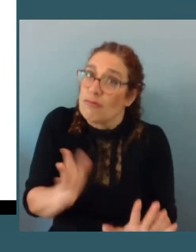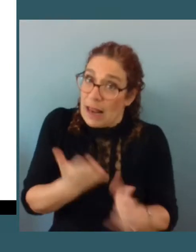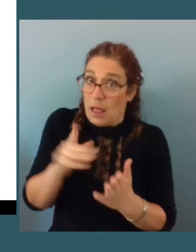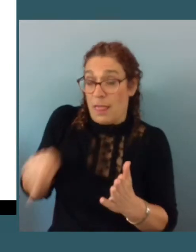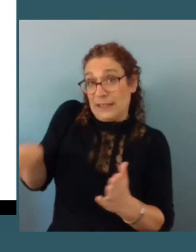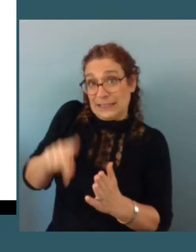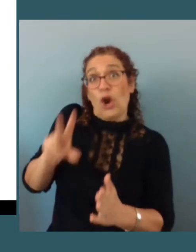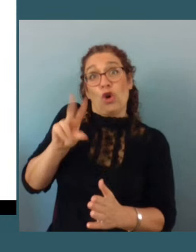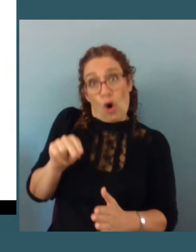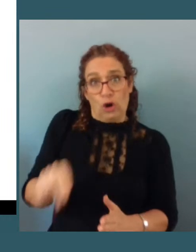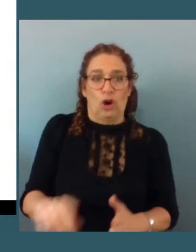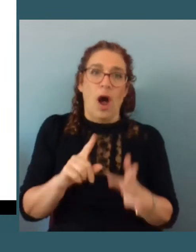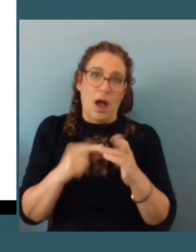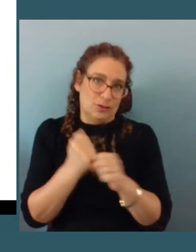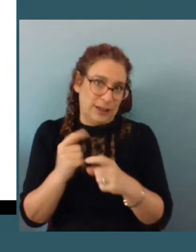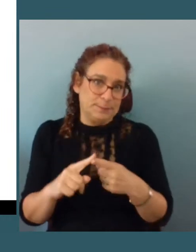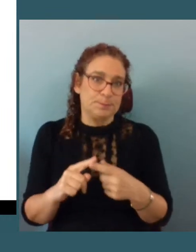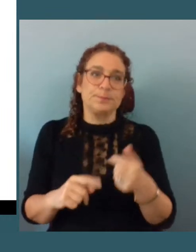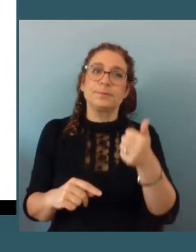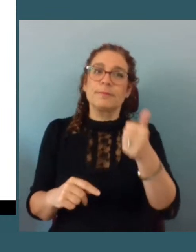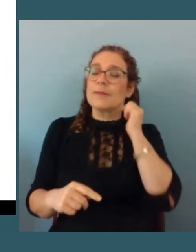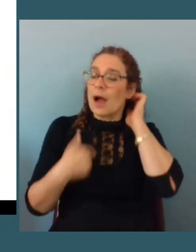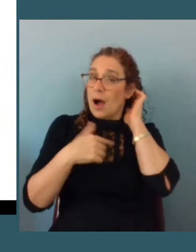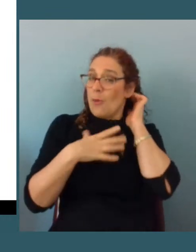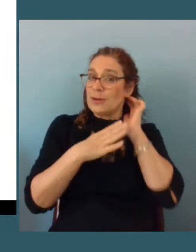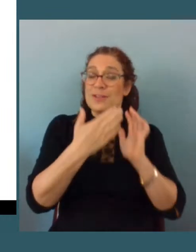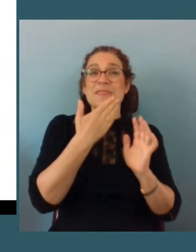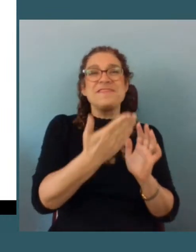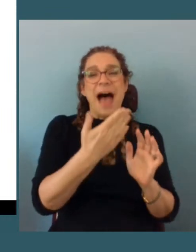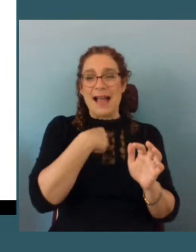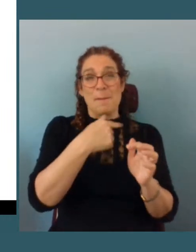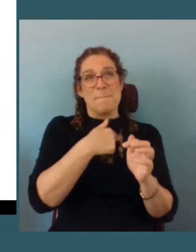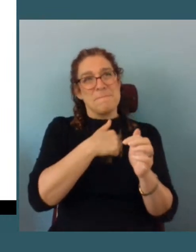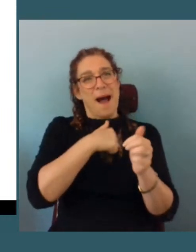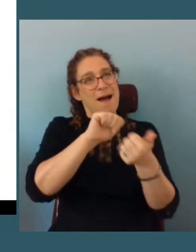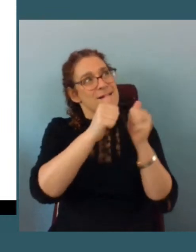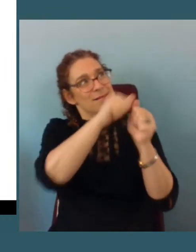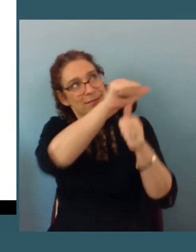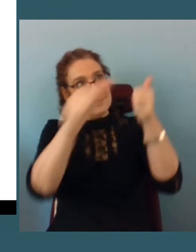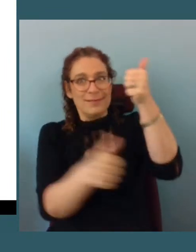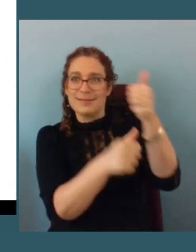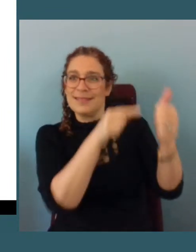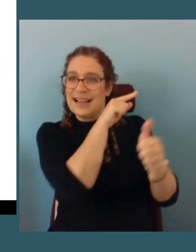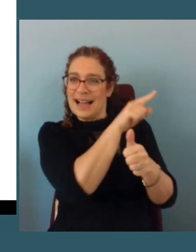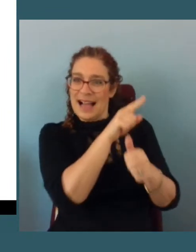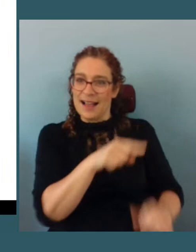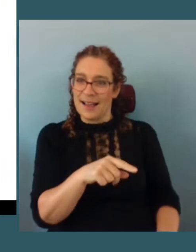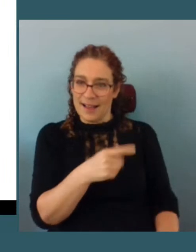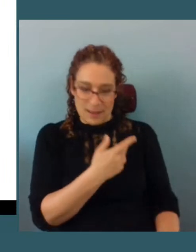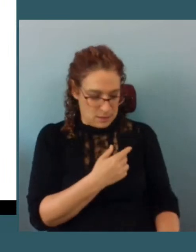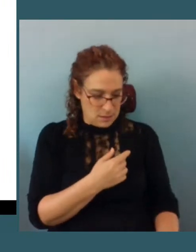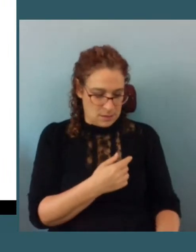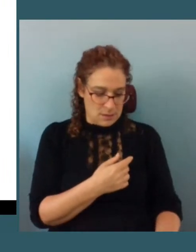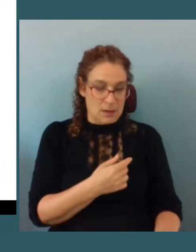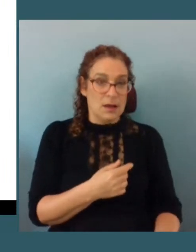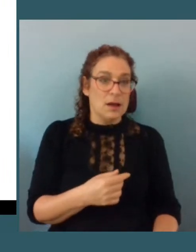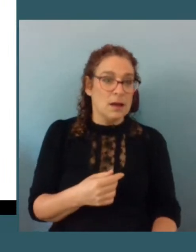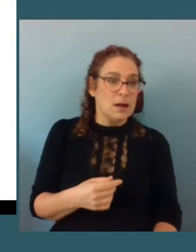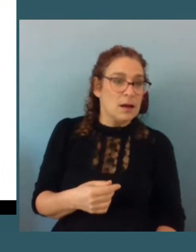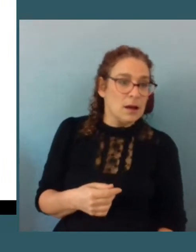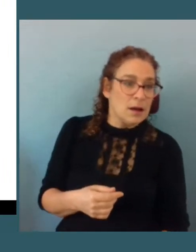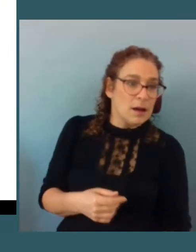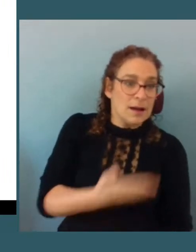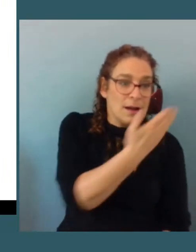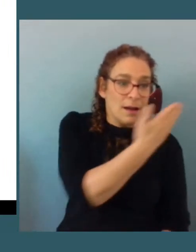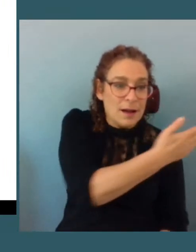So I have to thank my colleague in Southampton who I trained under with Michel Lajeunesse, and he has this so-called the anatomy of the